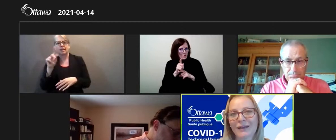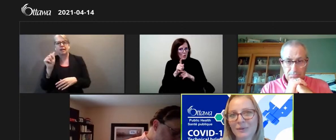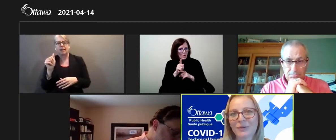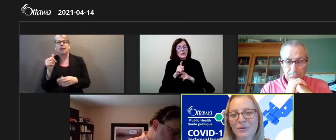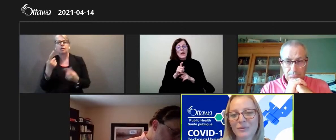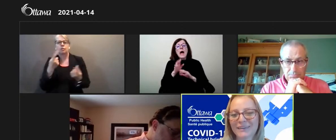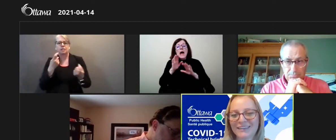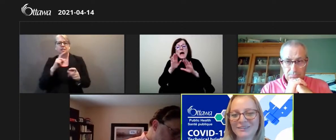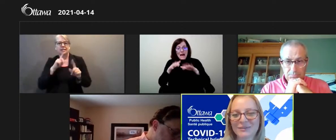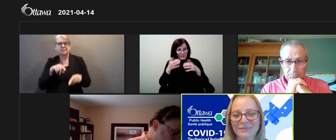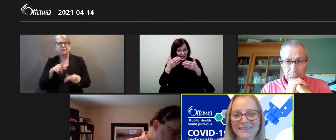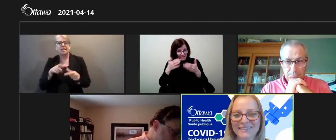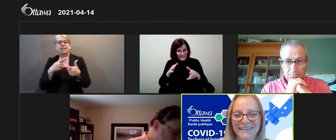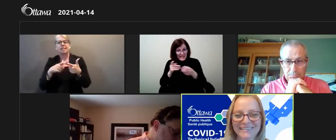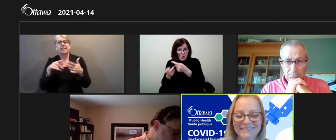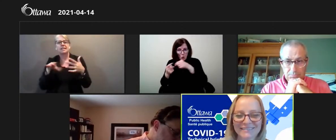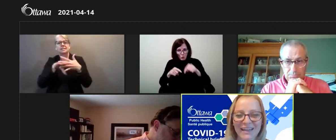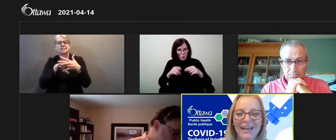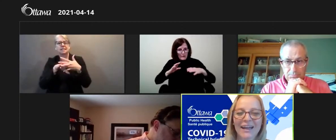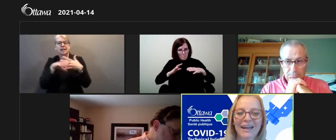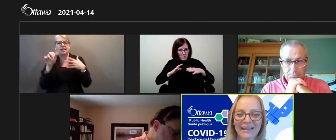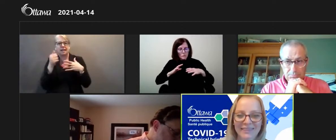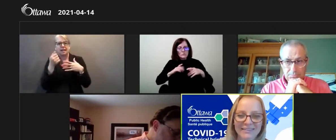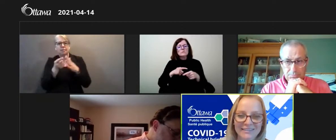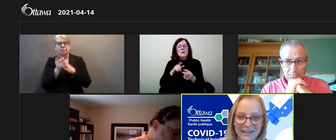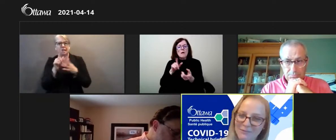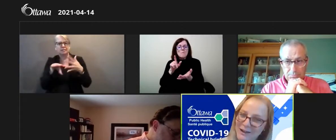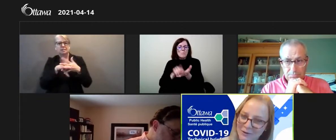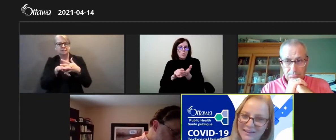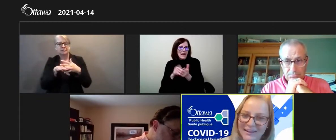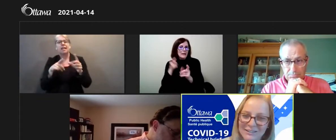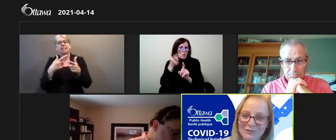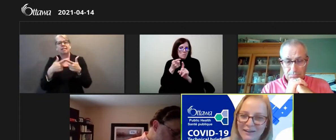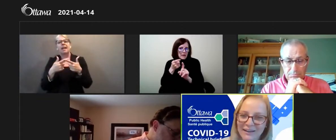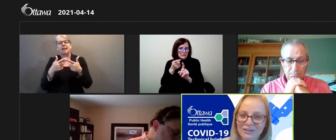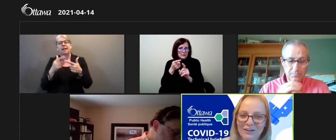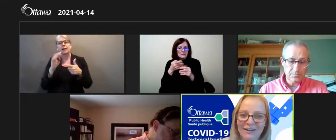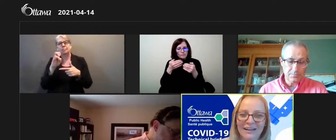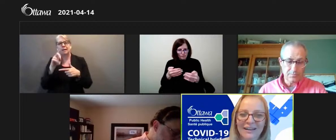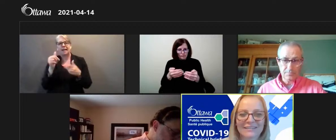We'll have a 10-minute break, and then we will move forward to the media session.